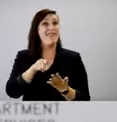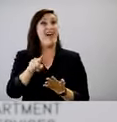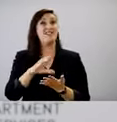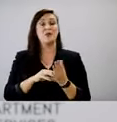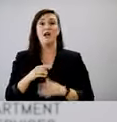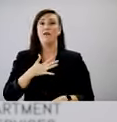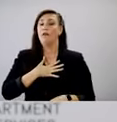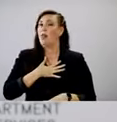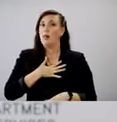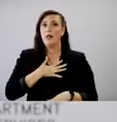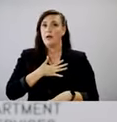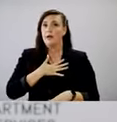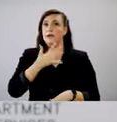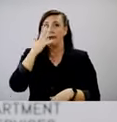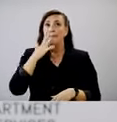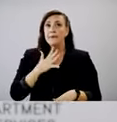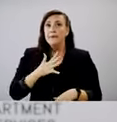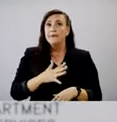eye.